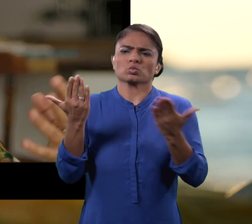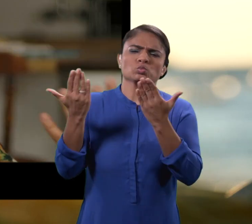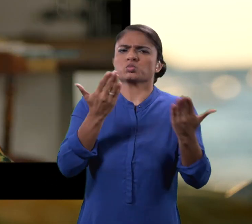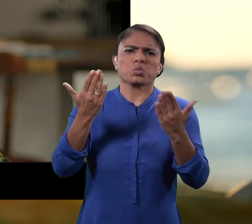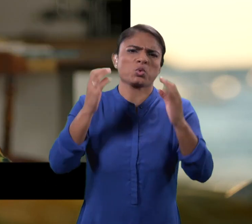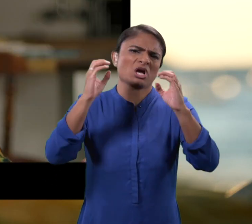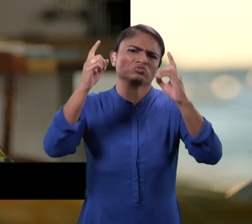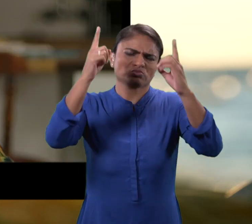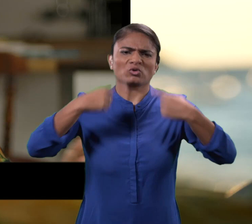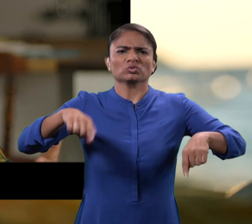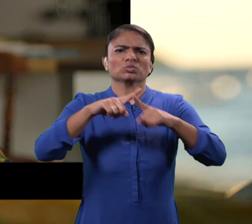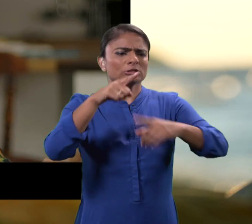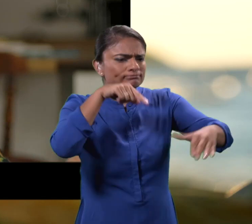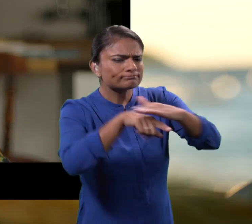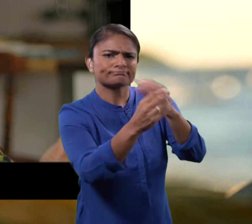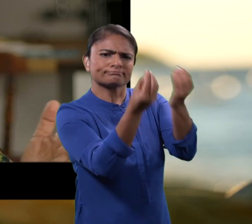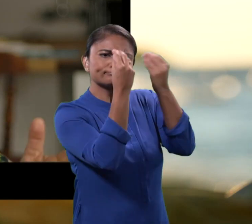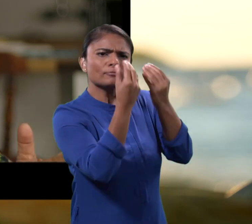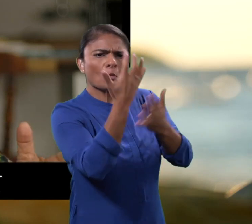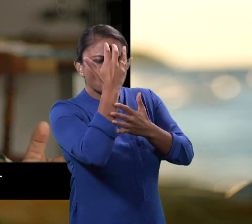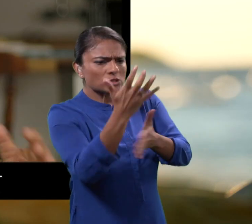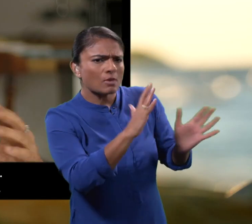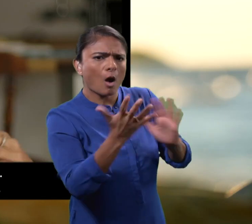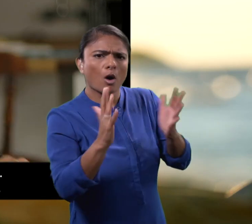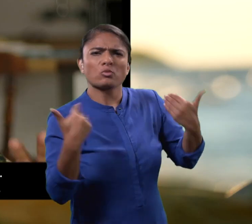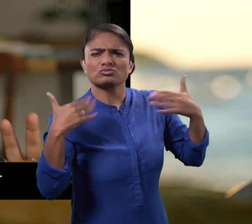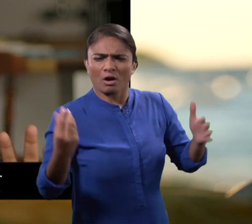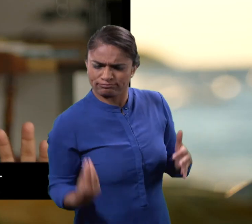school in the Islamic education that we go, often our